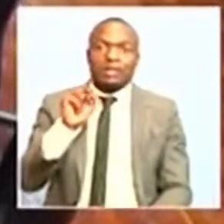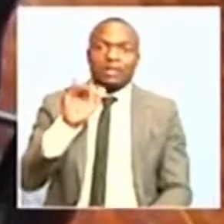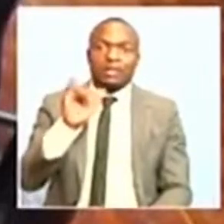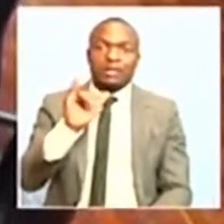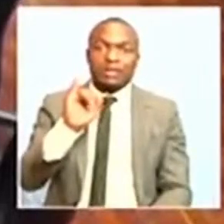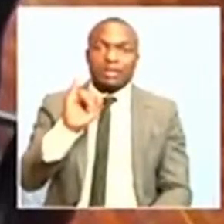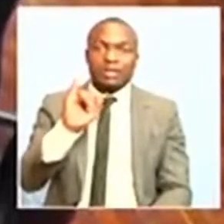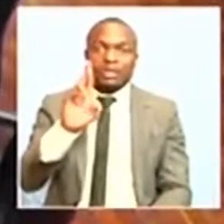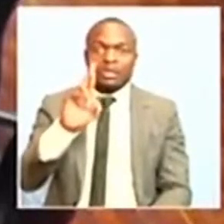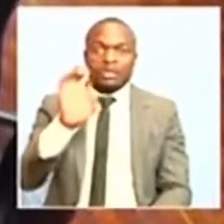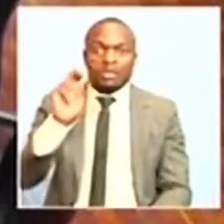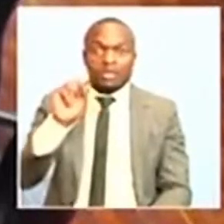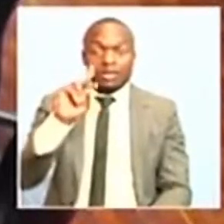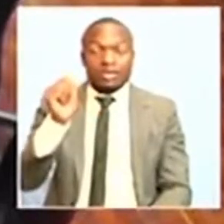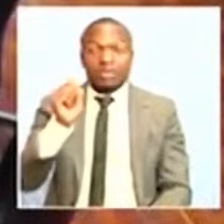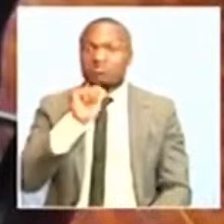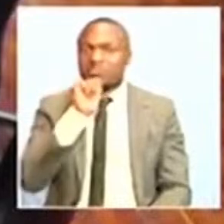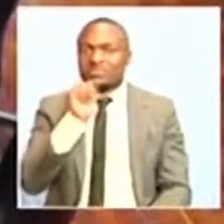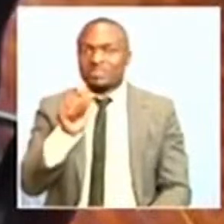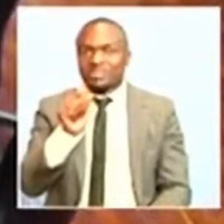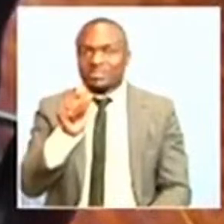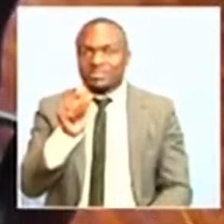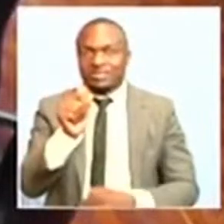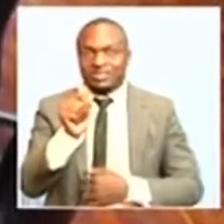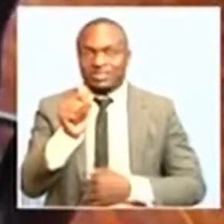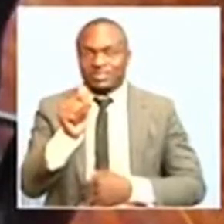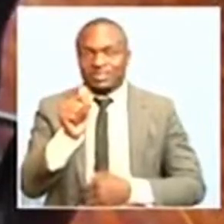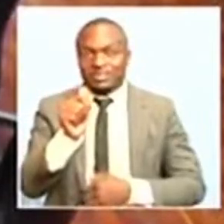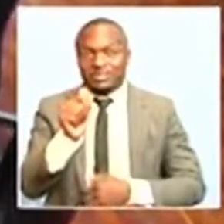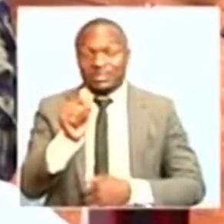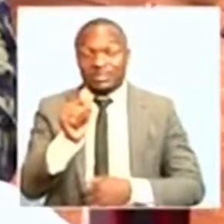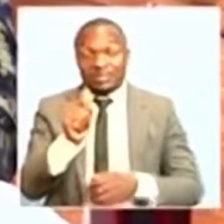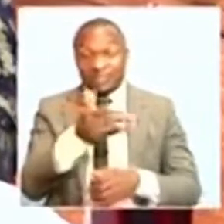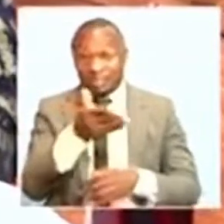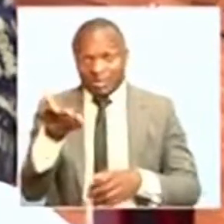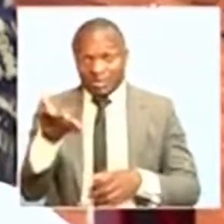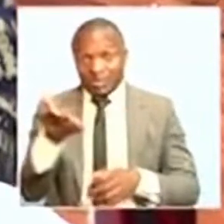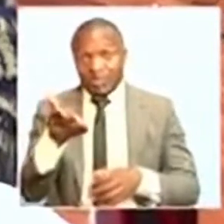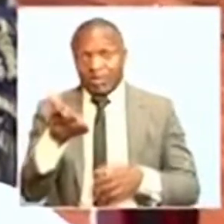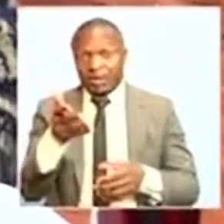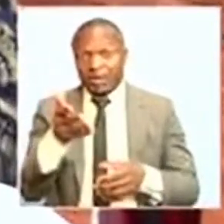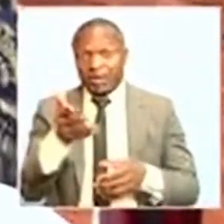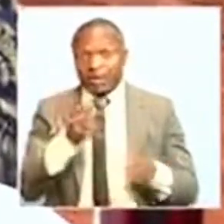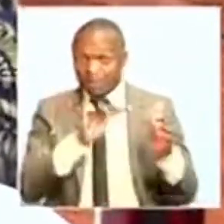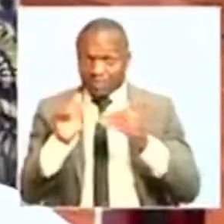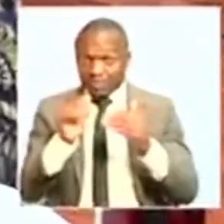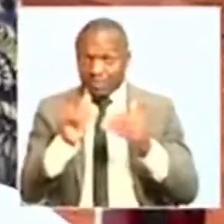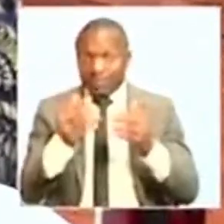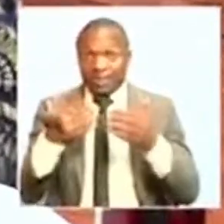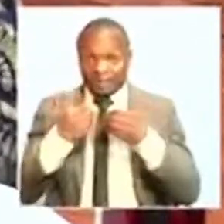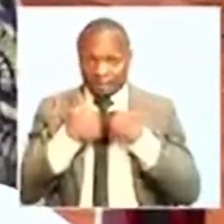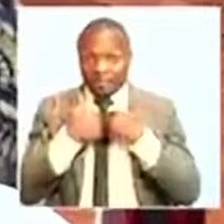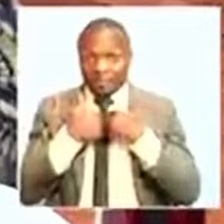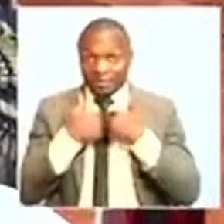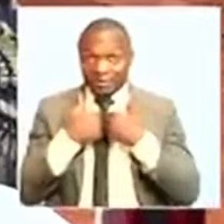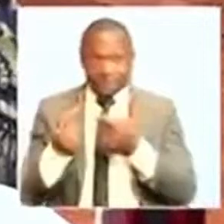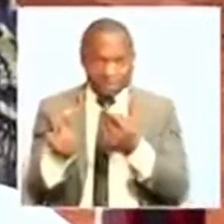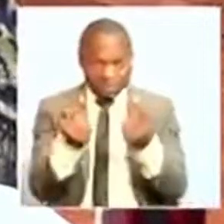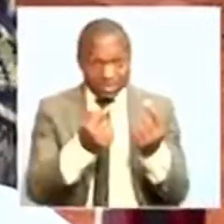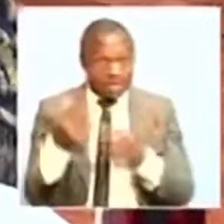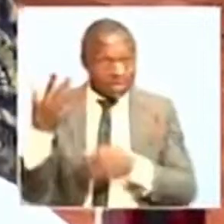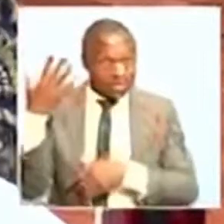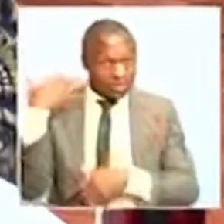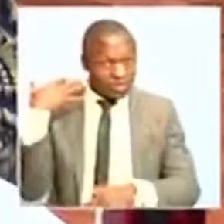Chair. Not really to tally. We have a situation where the former CG is in court